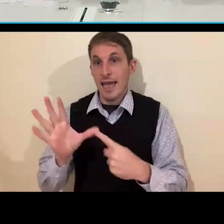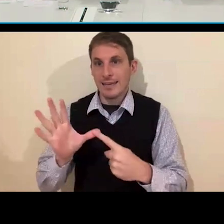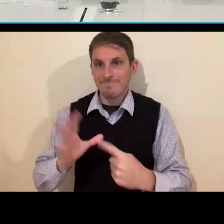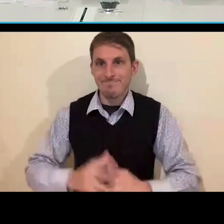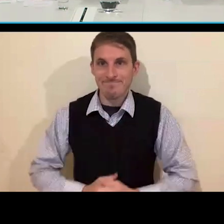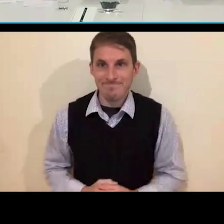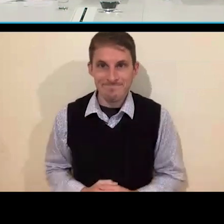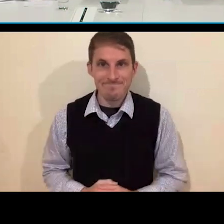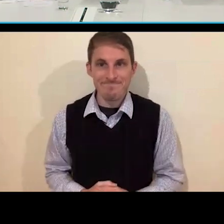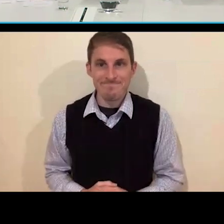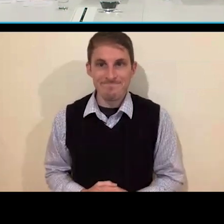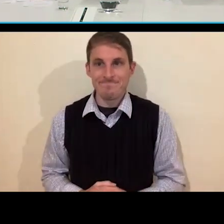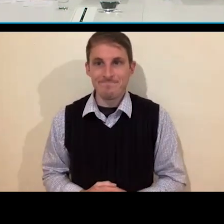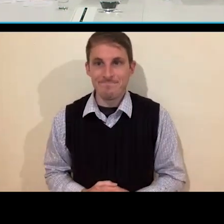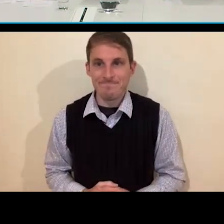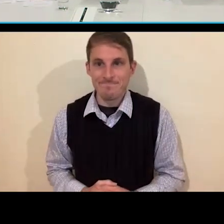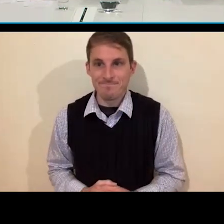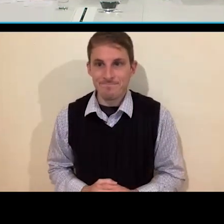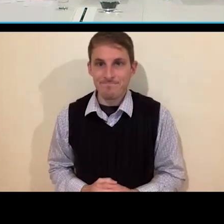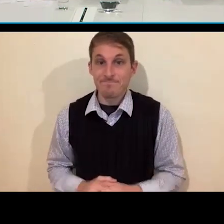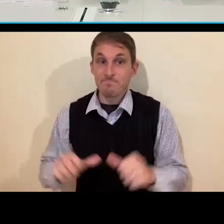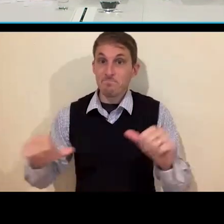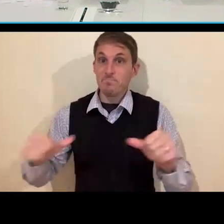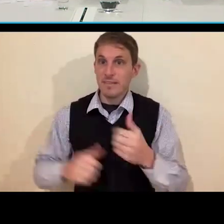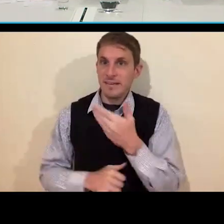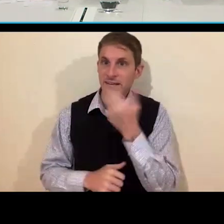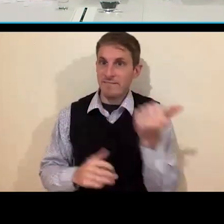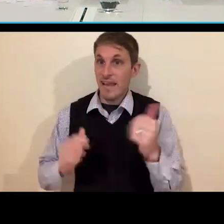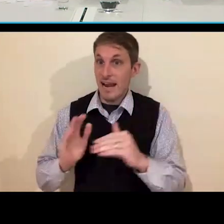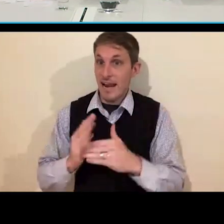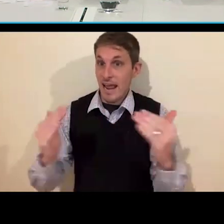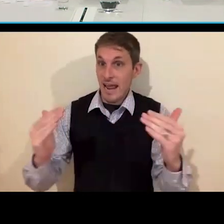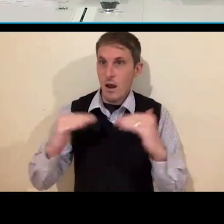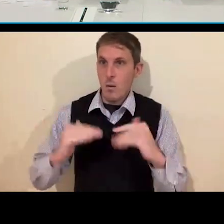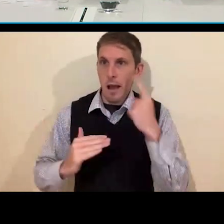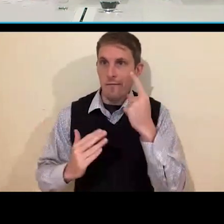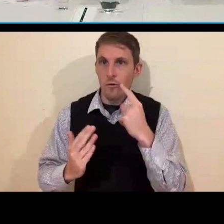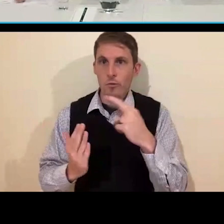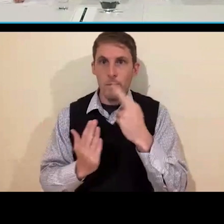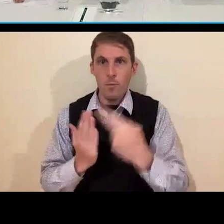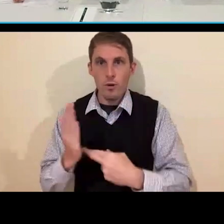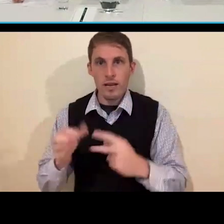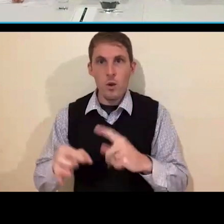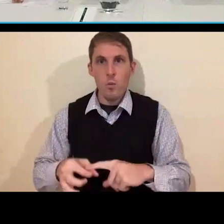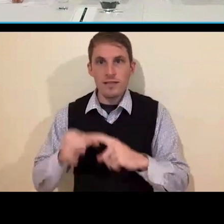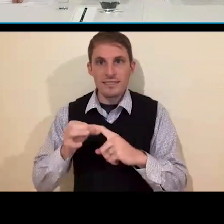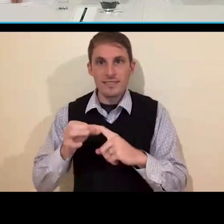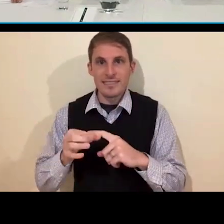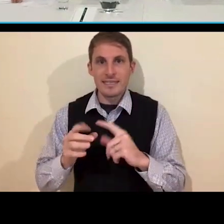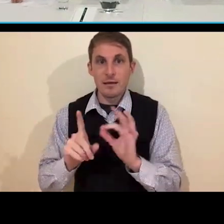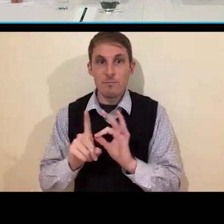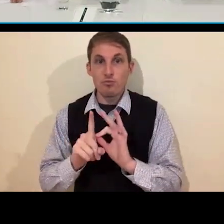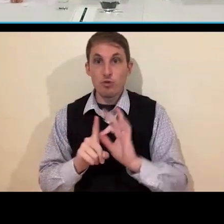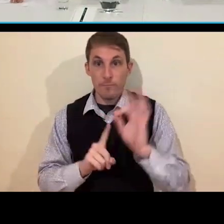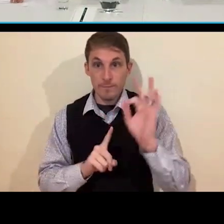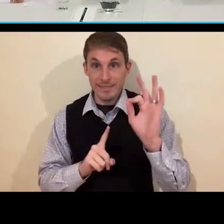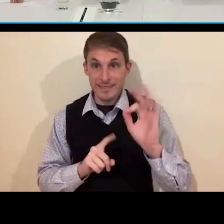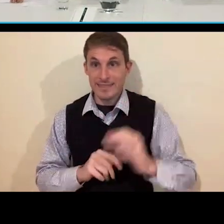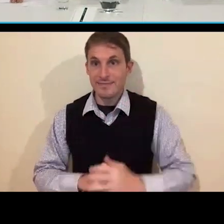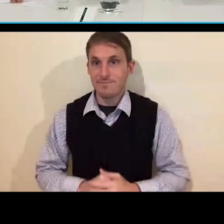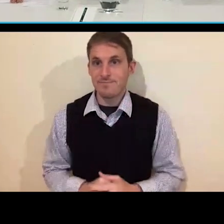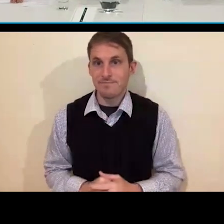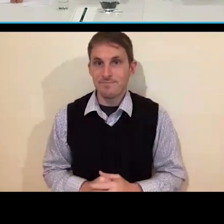Lovely. All right, thanks, Emma. What we might do now is move on to the reporting and quality improvement piece. Sure thing. And I